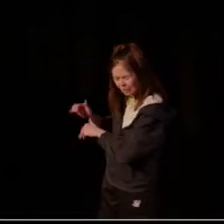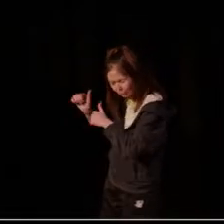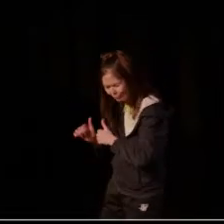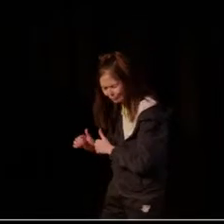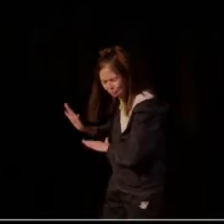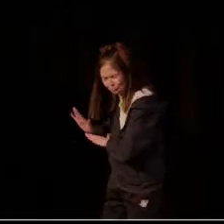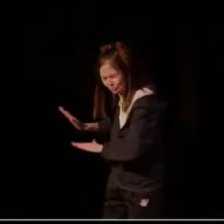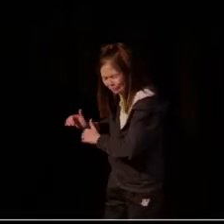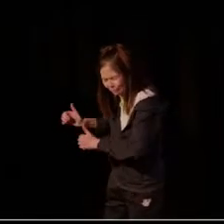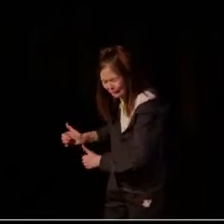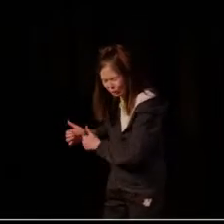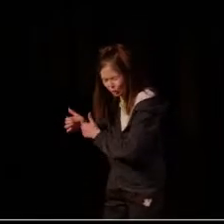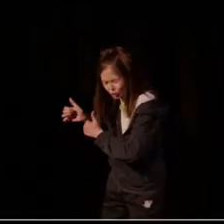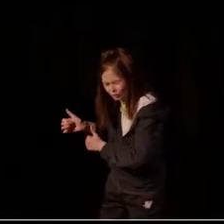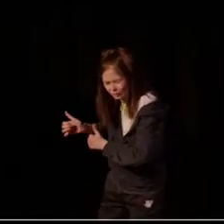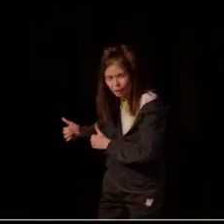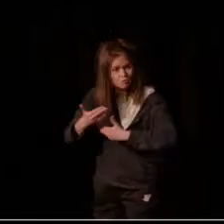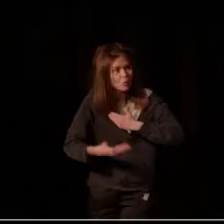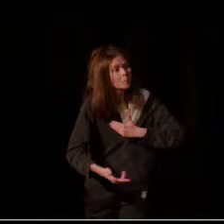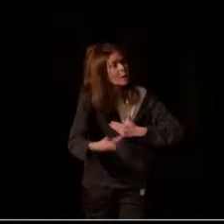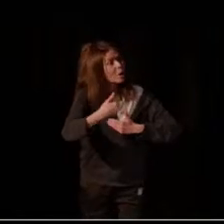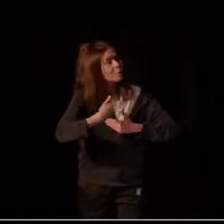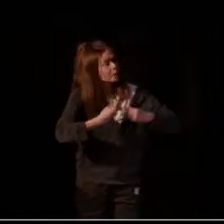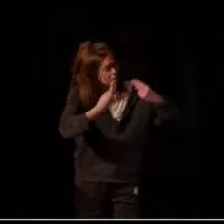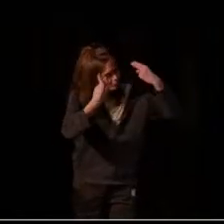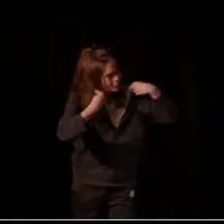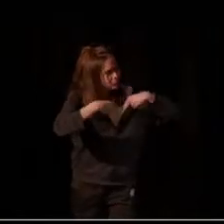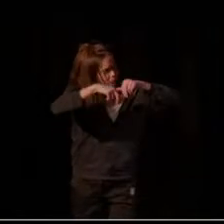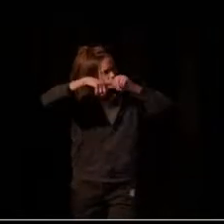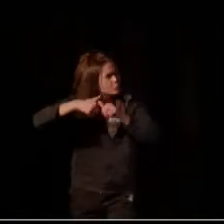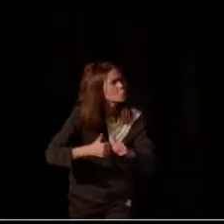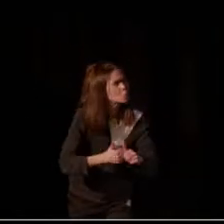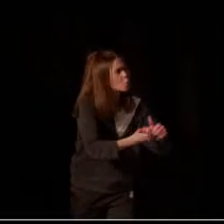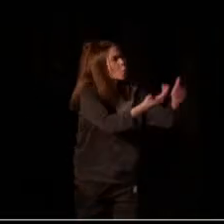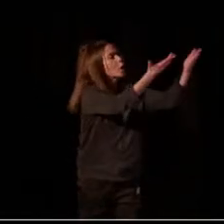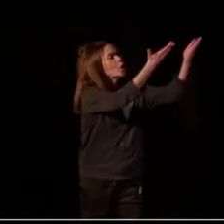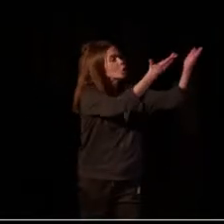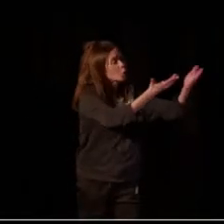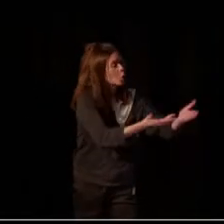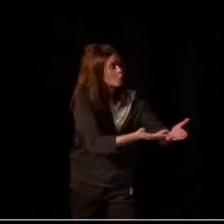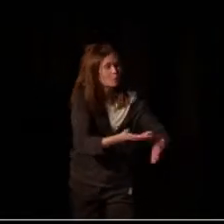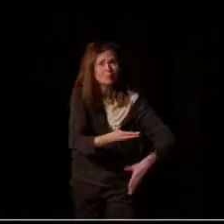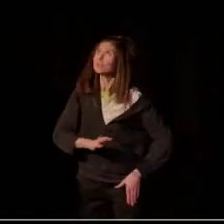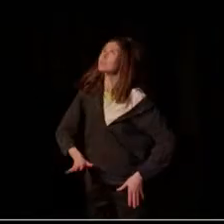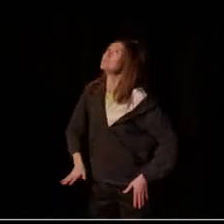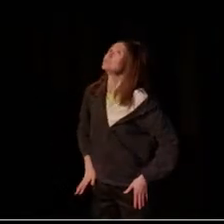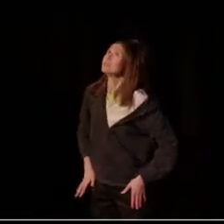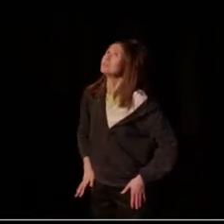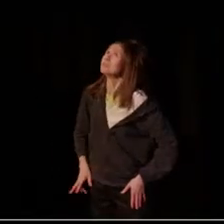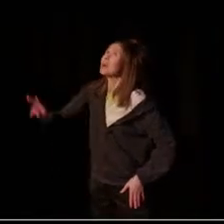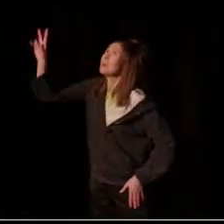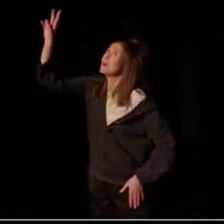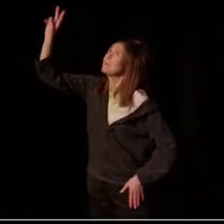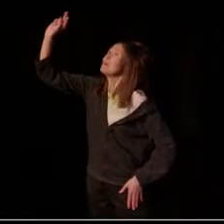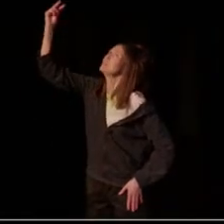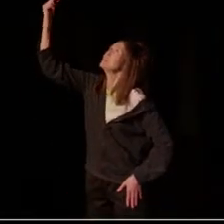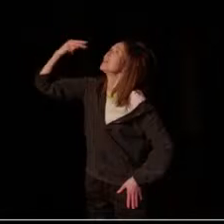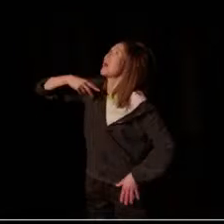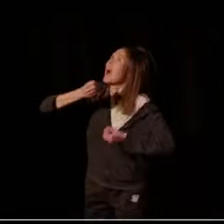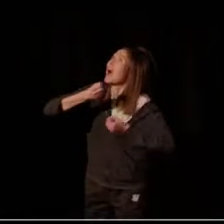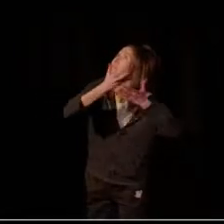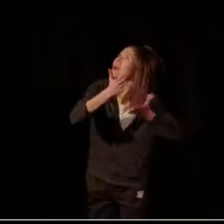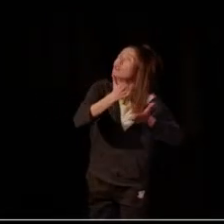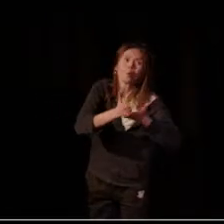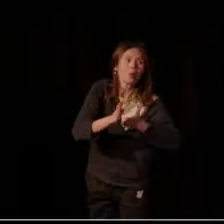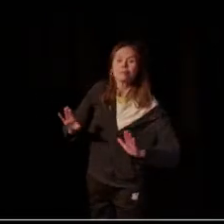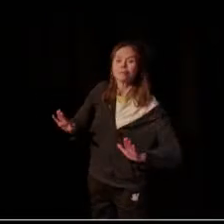is collapsed. By the honour of my parents, I speak the truth, and I believe you.